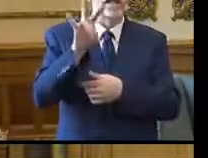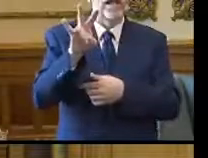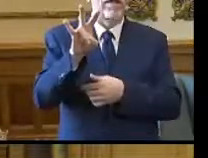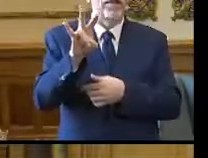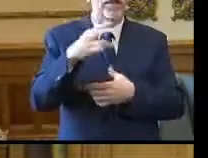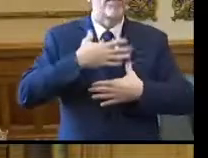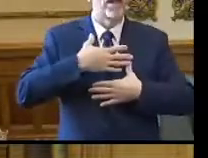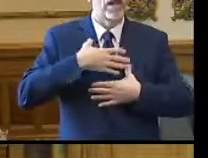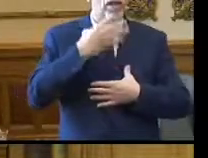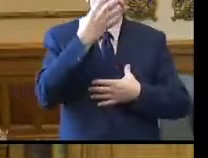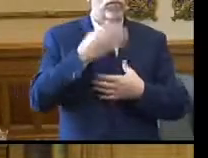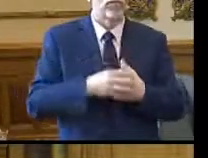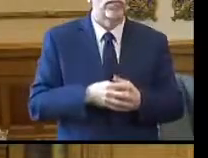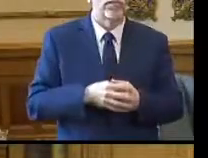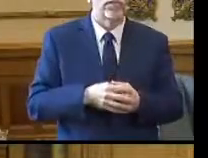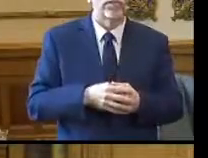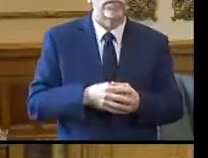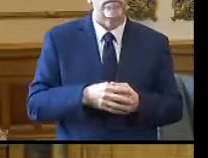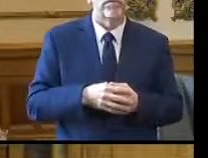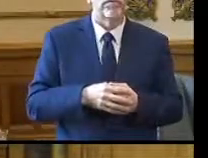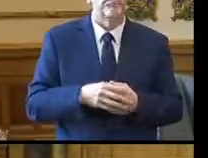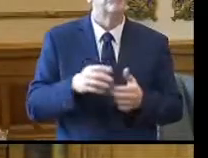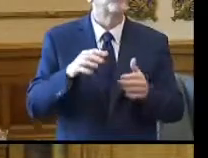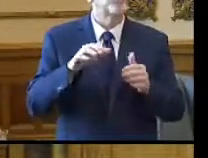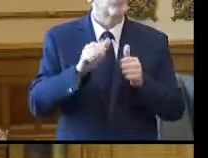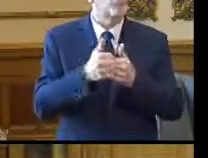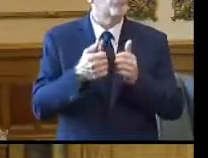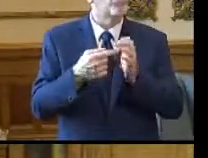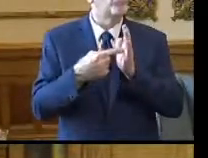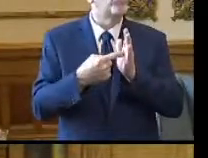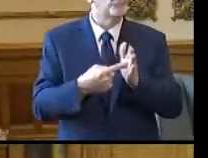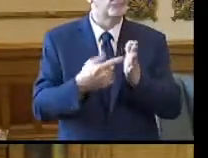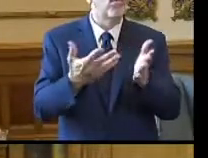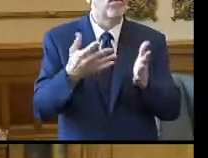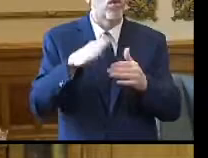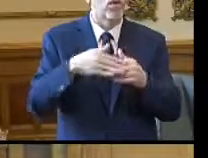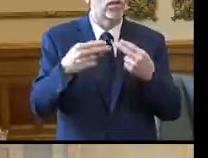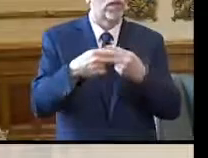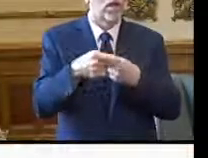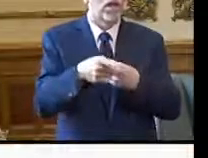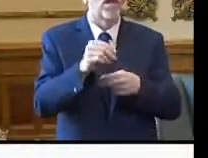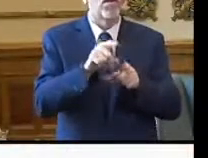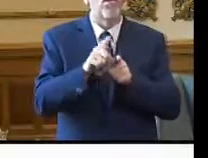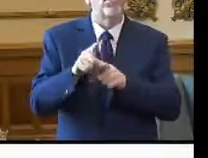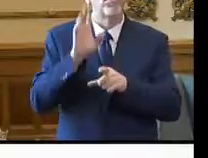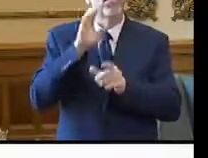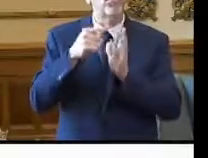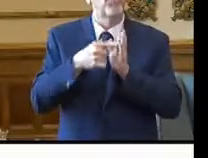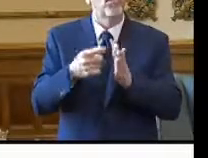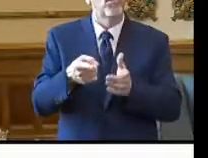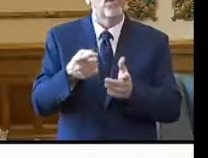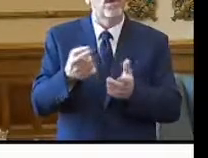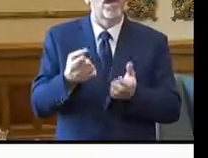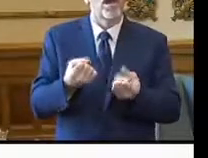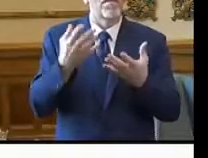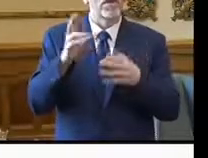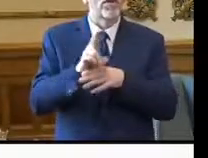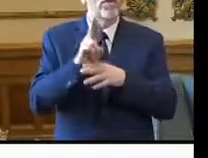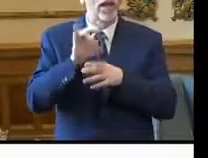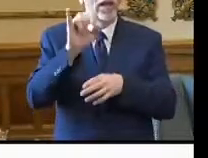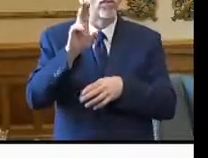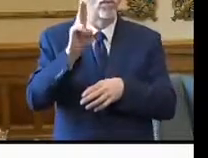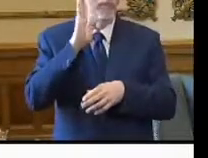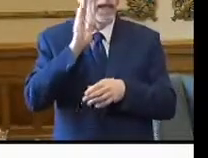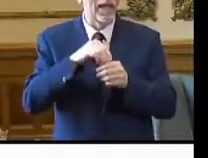3,097 ventilators. Another way to show you the ventilator capacity is on this slide, and also it shows you the usage of ICU beds here in the